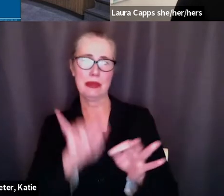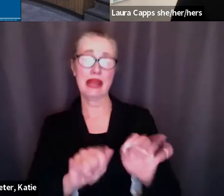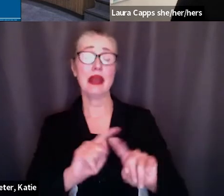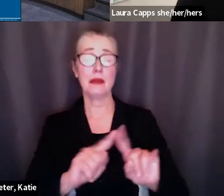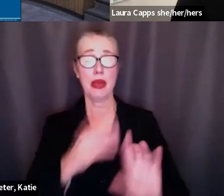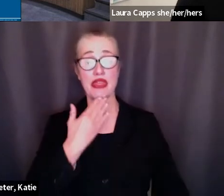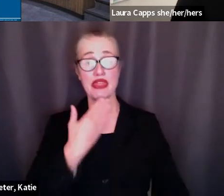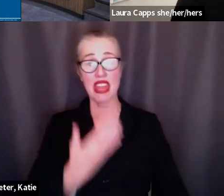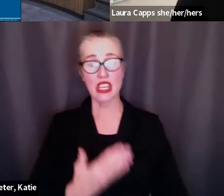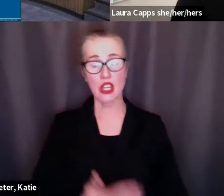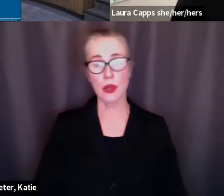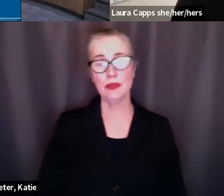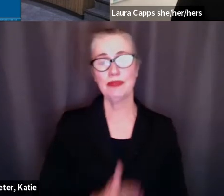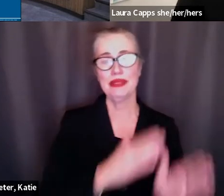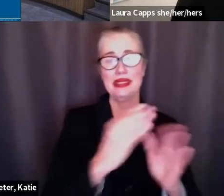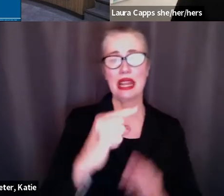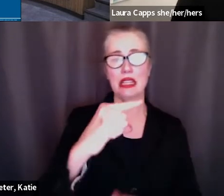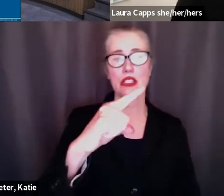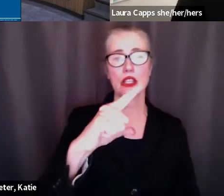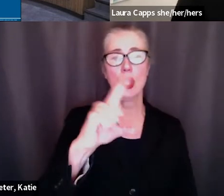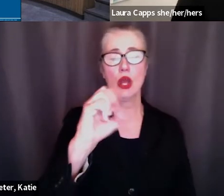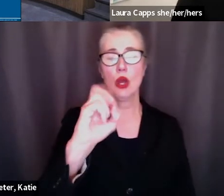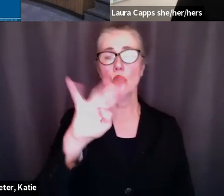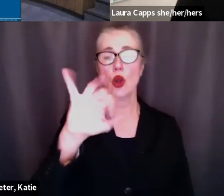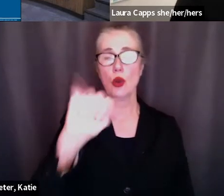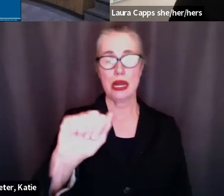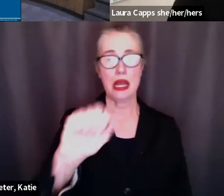thank you speakers gloria soto